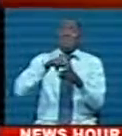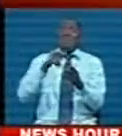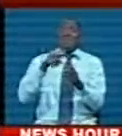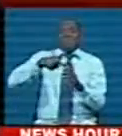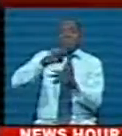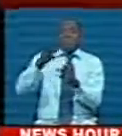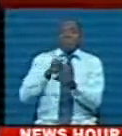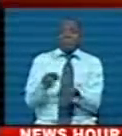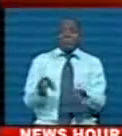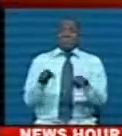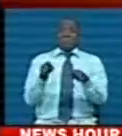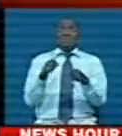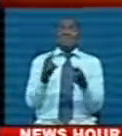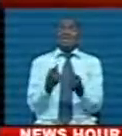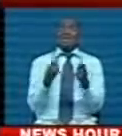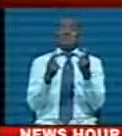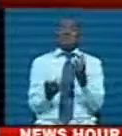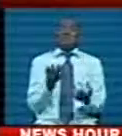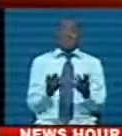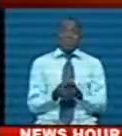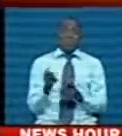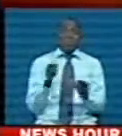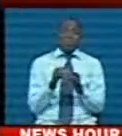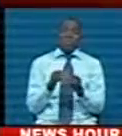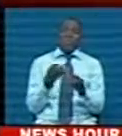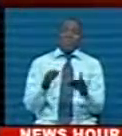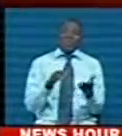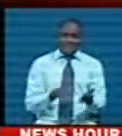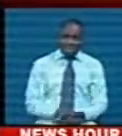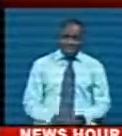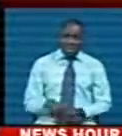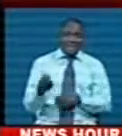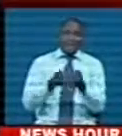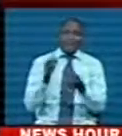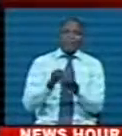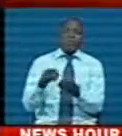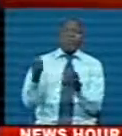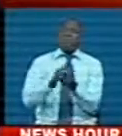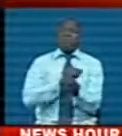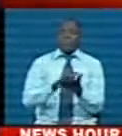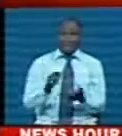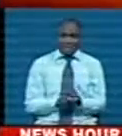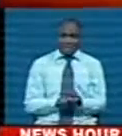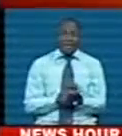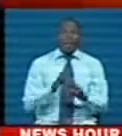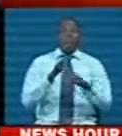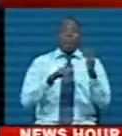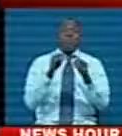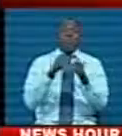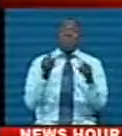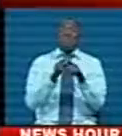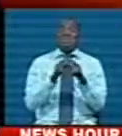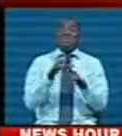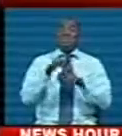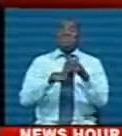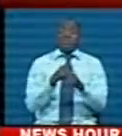or trapped and incinerated in the wreckage of vehicles on the station's forecourt. Neighboring buildings were also set